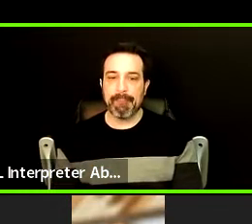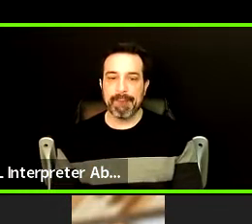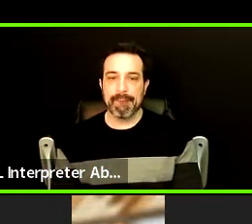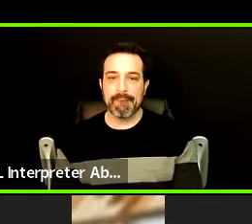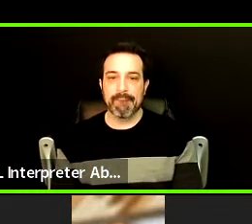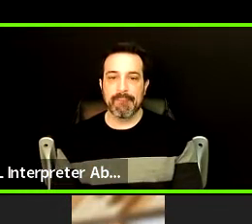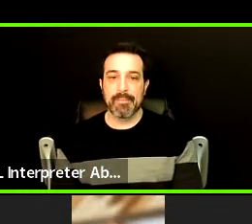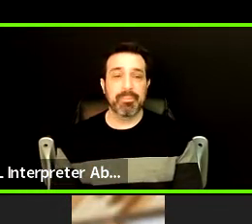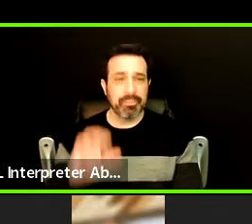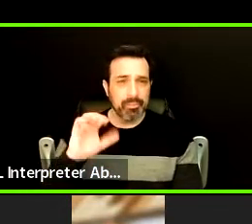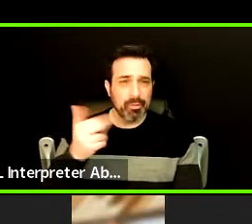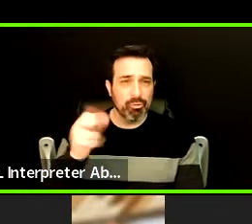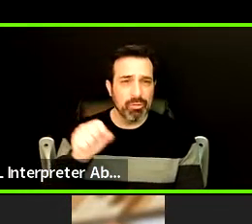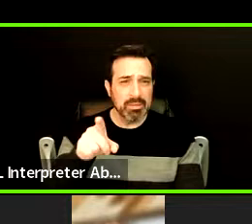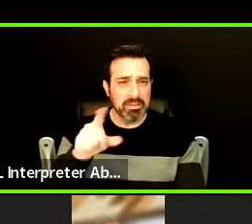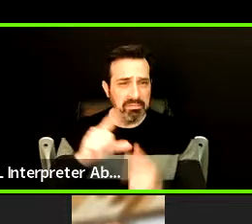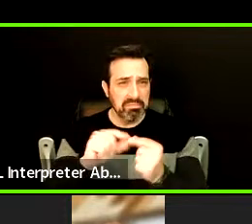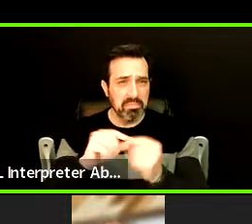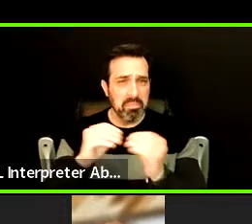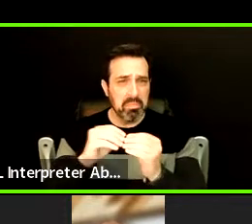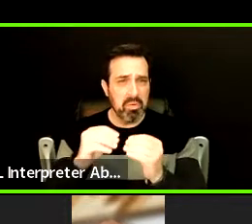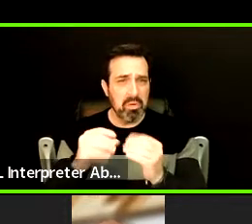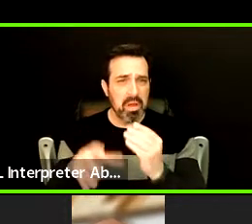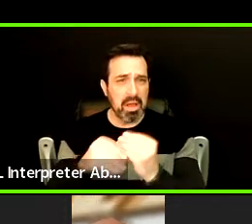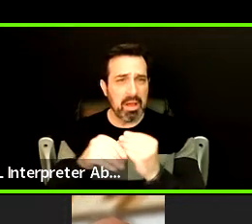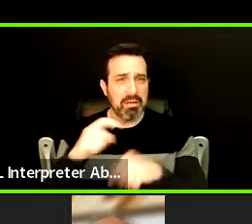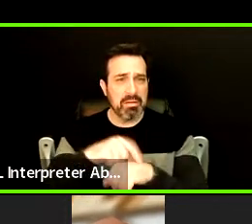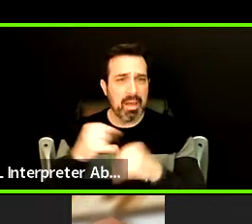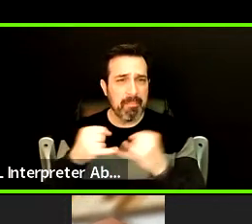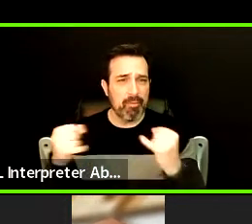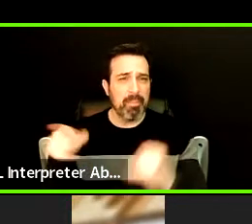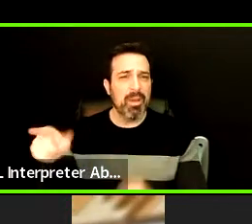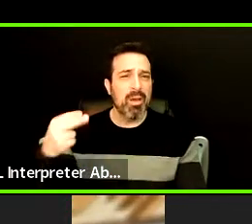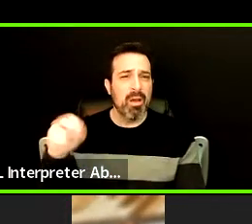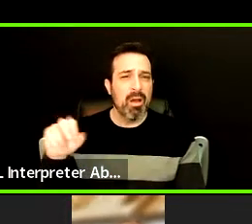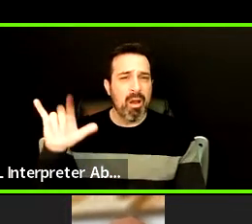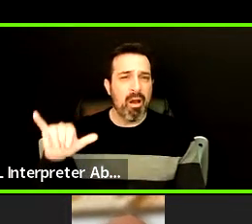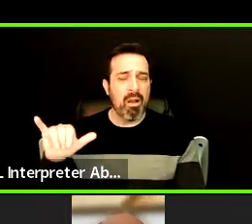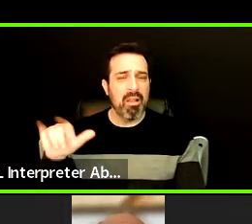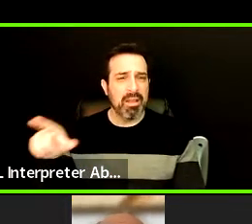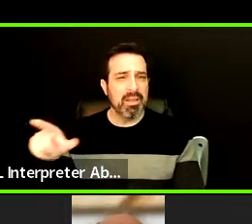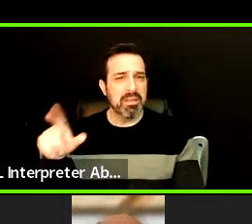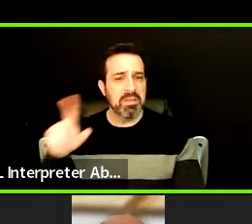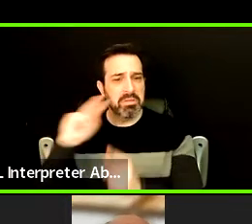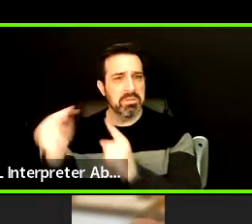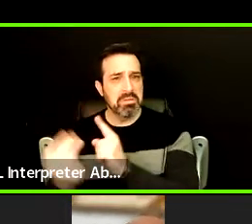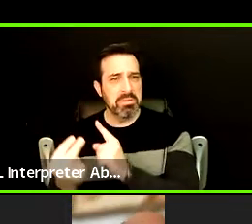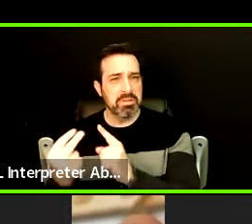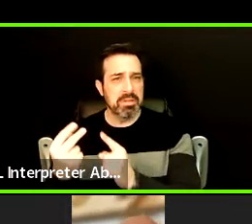Chris, do you want to speak to time frame as Holly's sort of has an interpretation of things, but I'm not